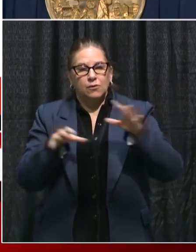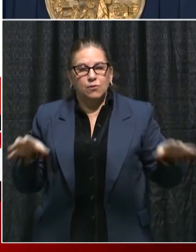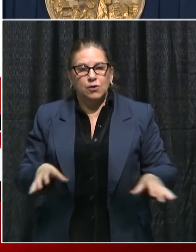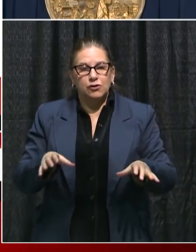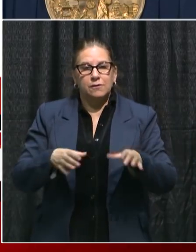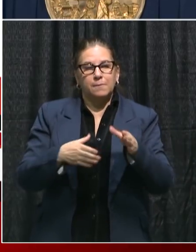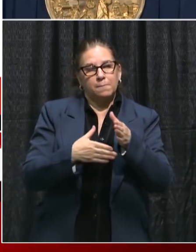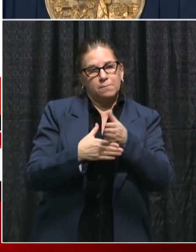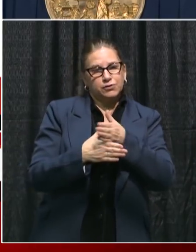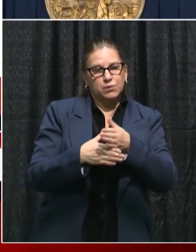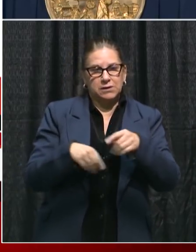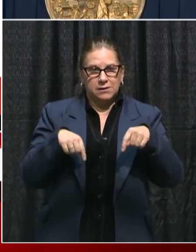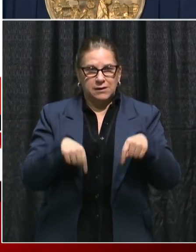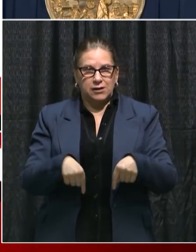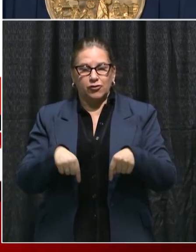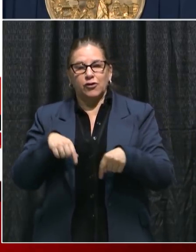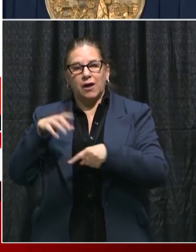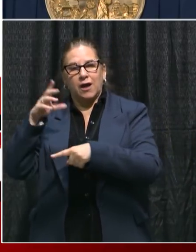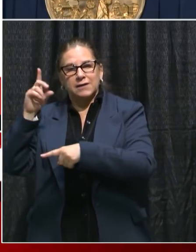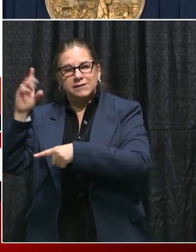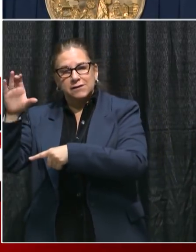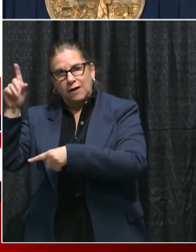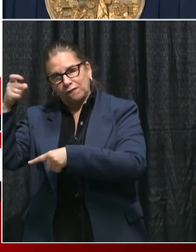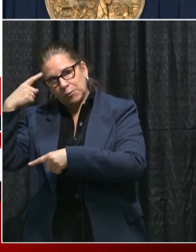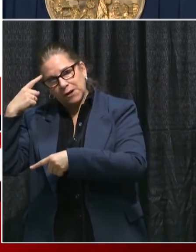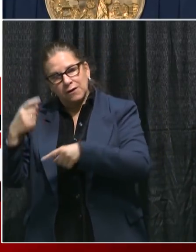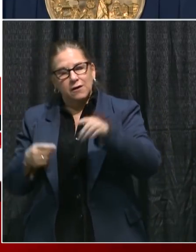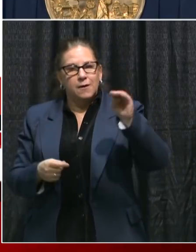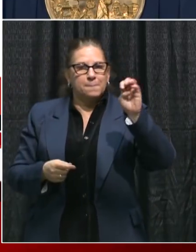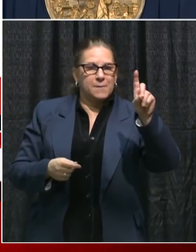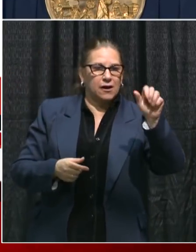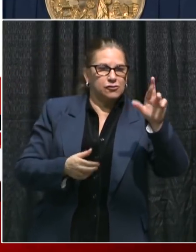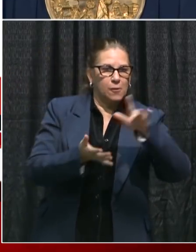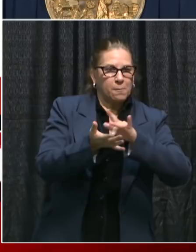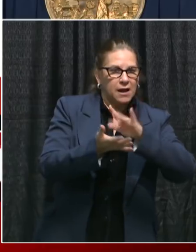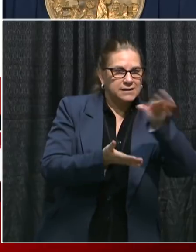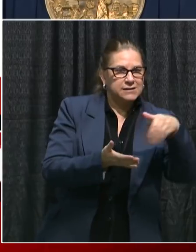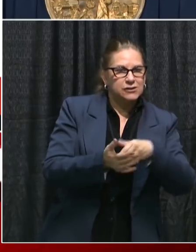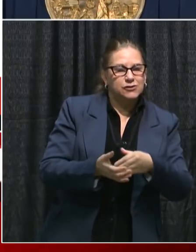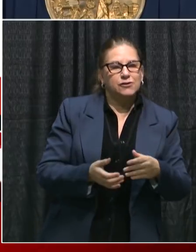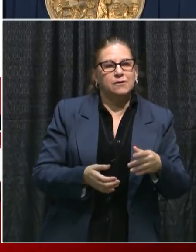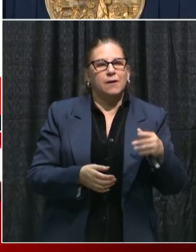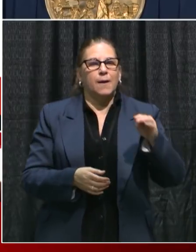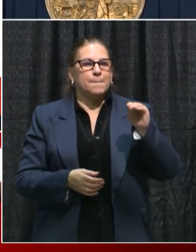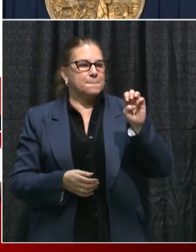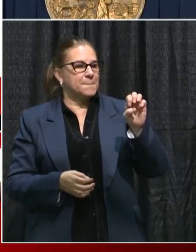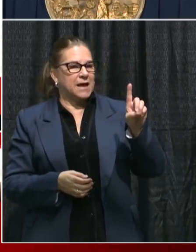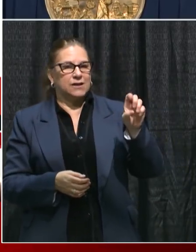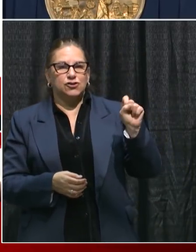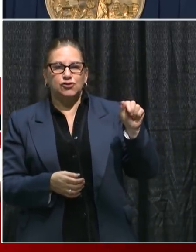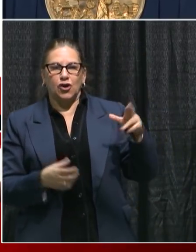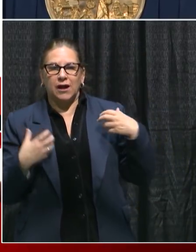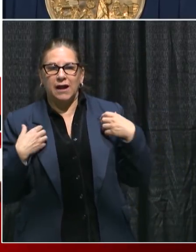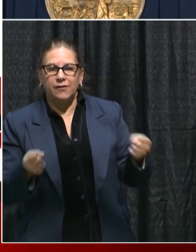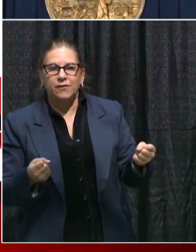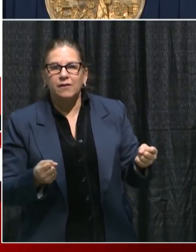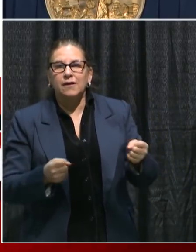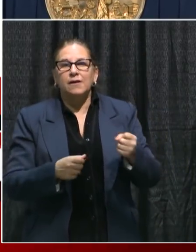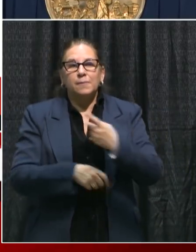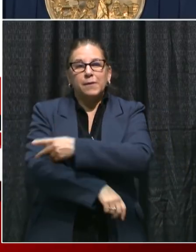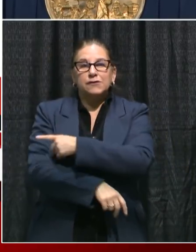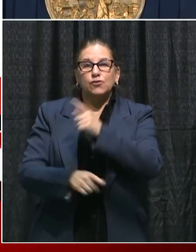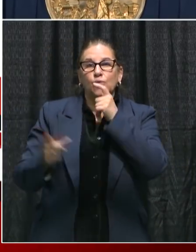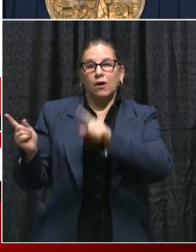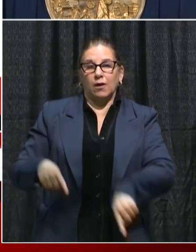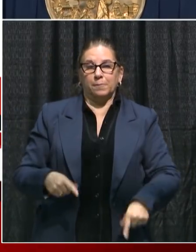Center, and MedStar Health. Patients who come here will be treated by MedStar doctors, nurses, and staff. And the